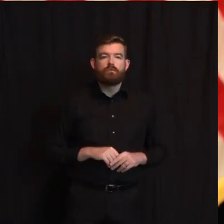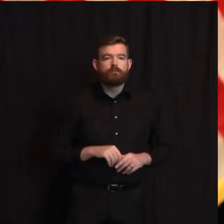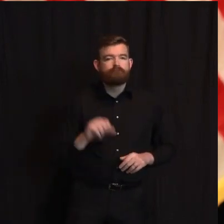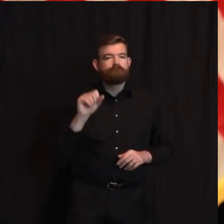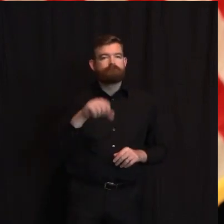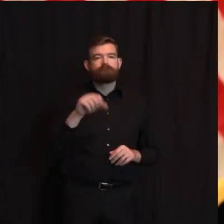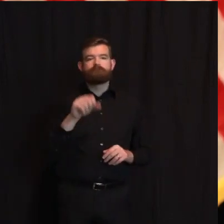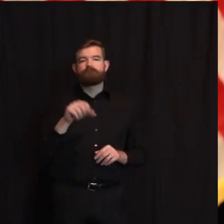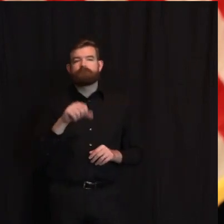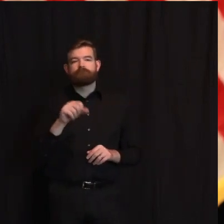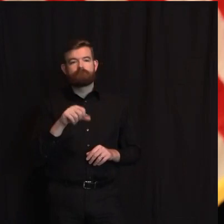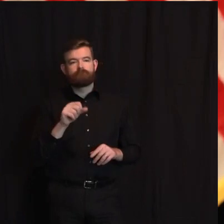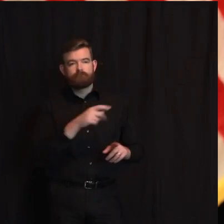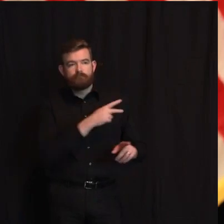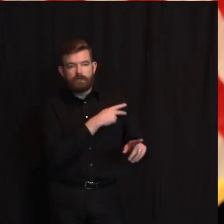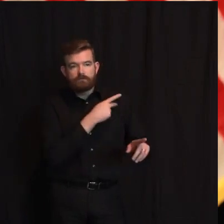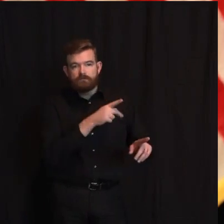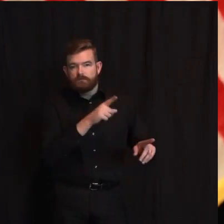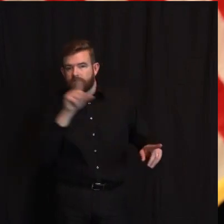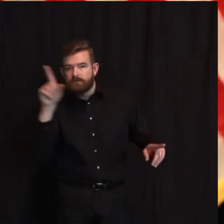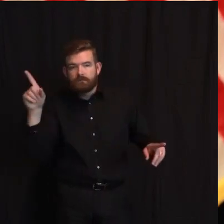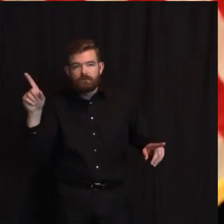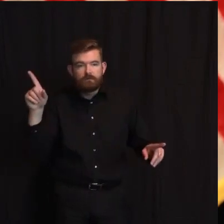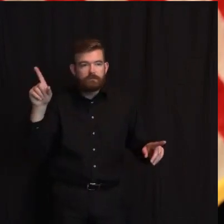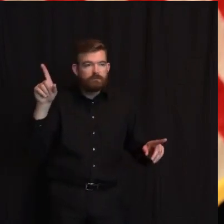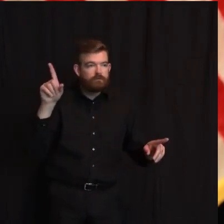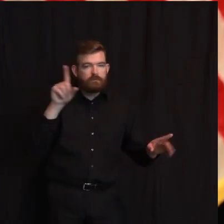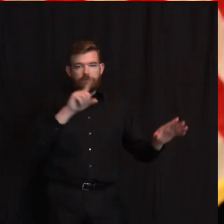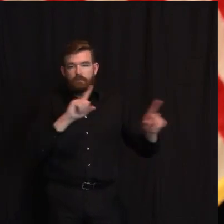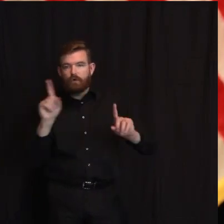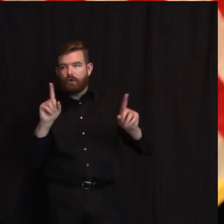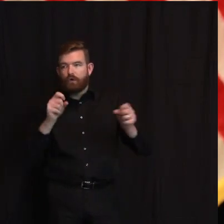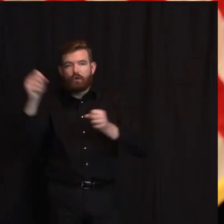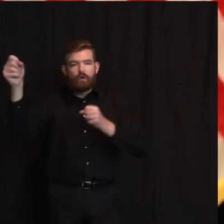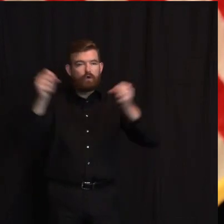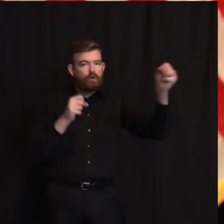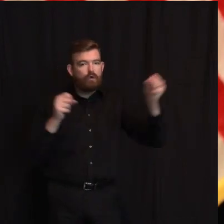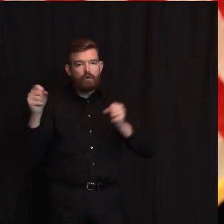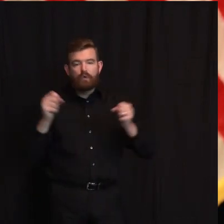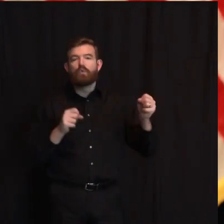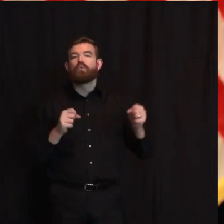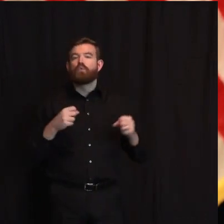I don't have, Pat can comment about whether or not there's been any